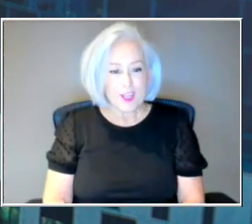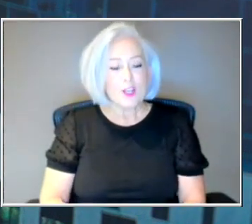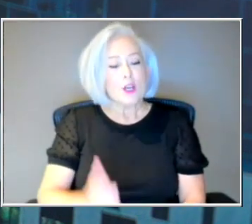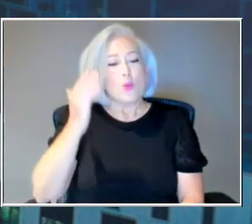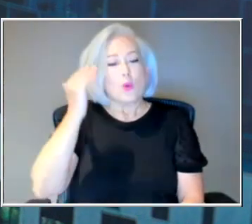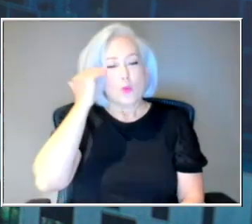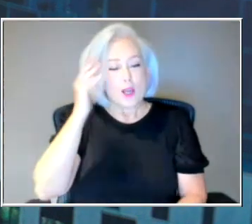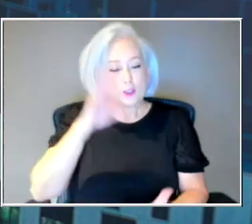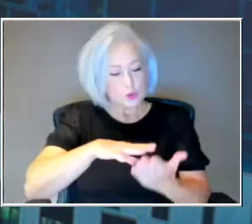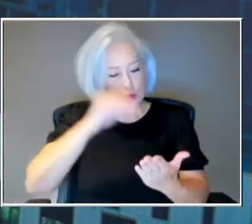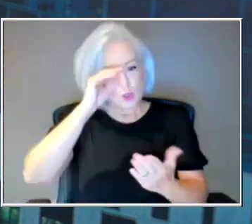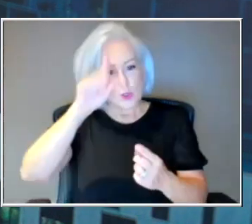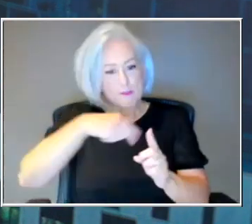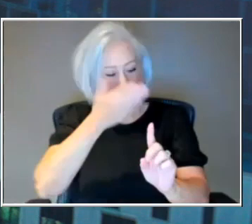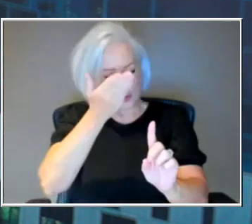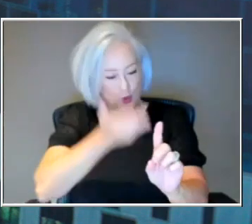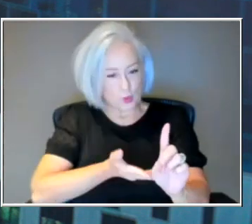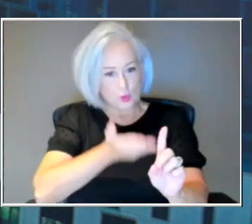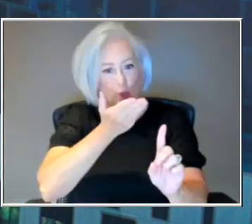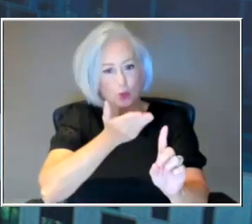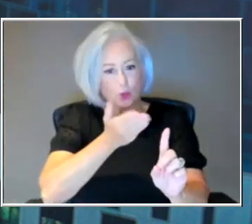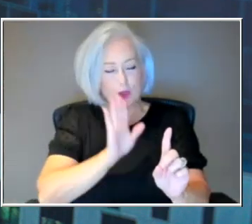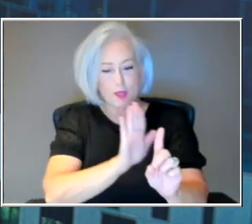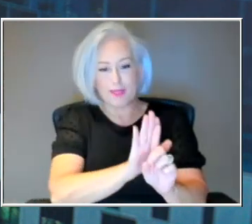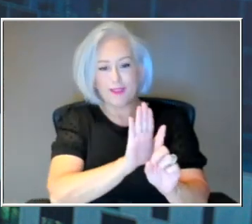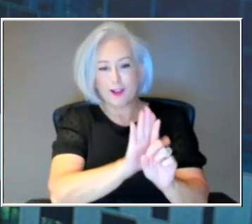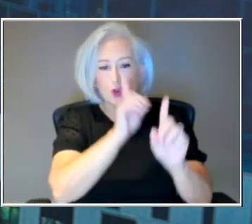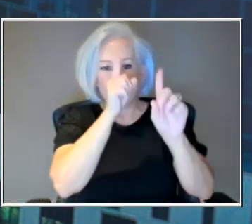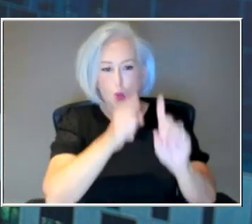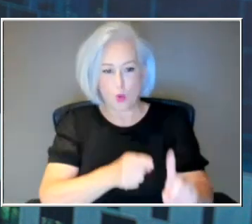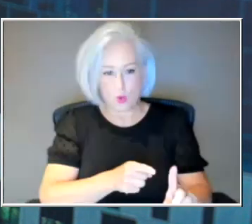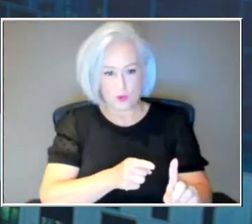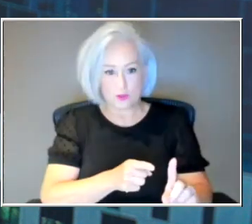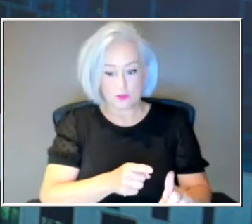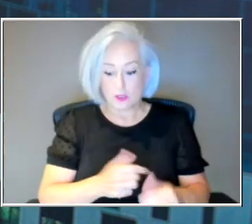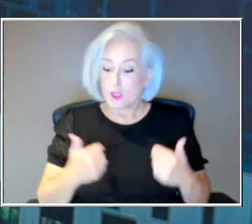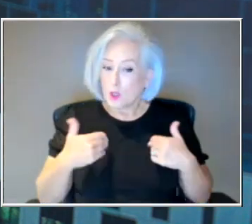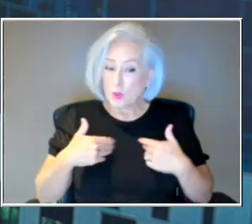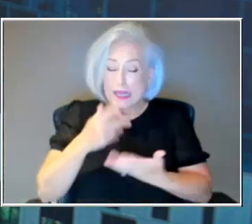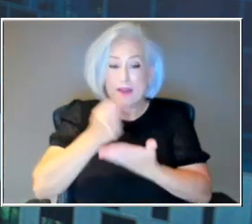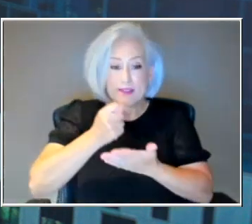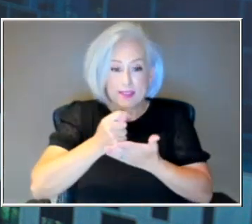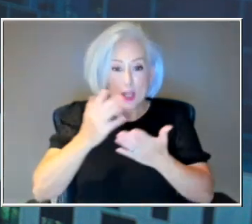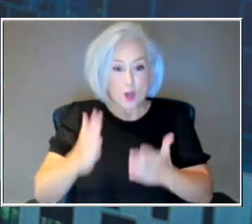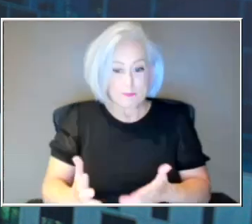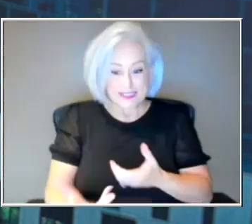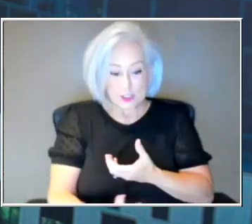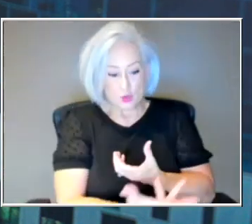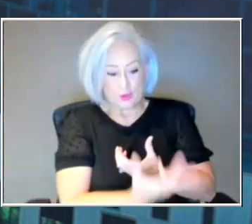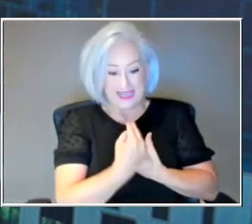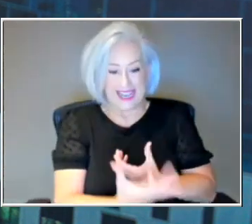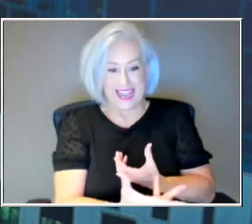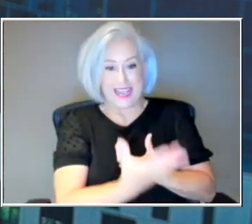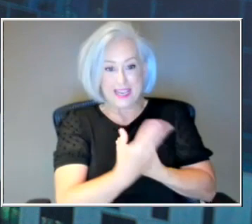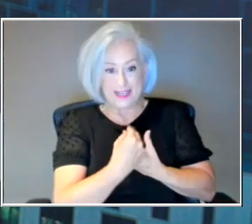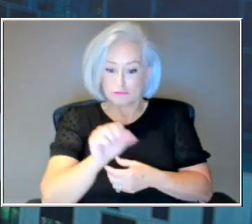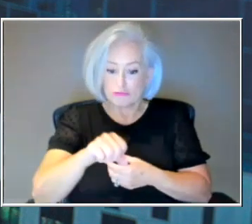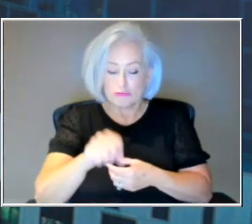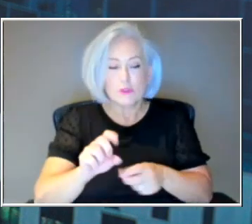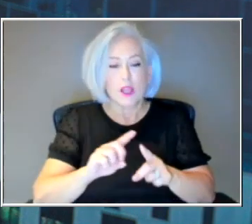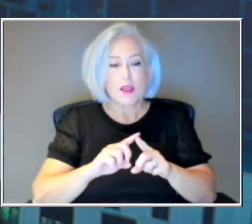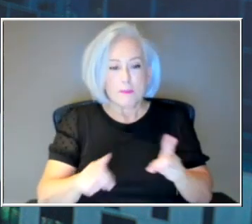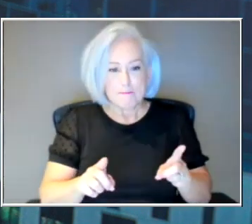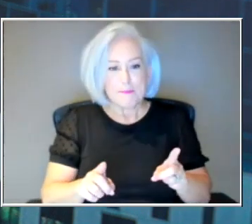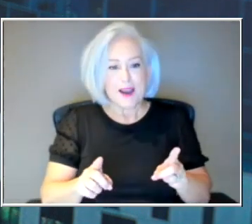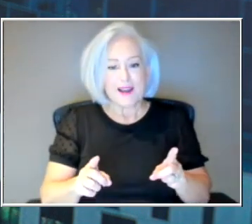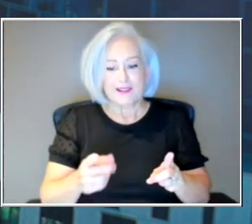your particular goals are. We have not just our therapists that are going to keep you engaged, but they work alongside you every day, so